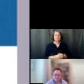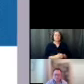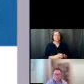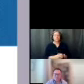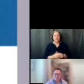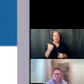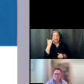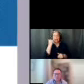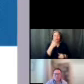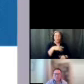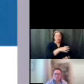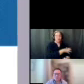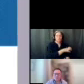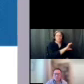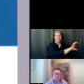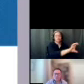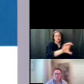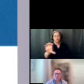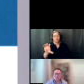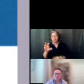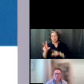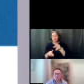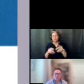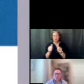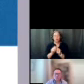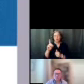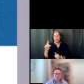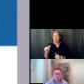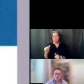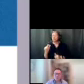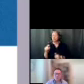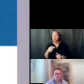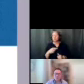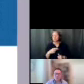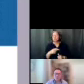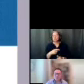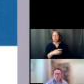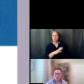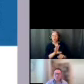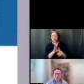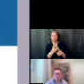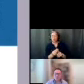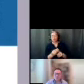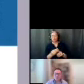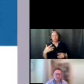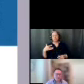empowering force for, folks with disabilities, because, that, involves a lot of